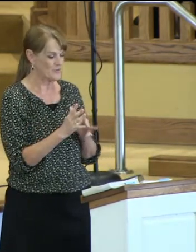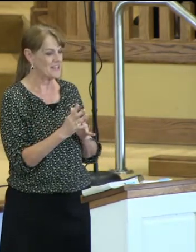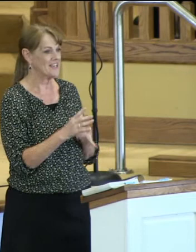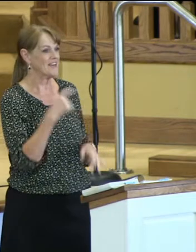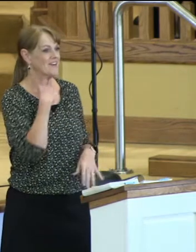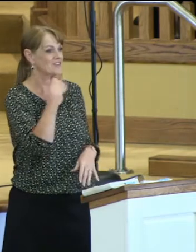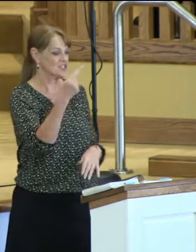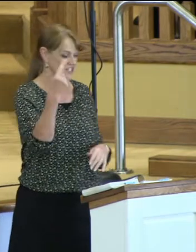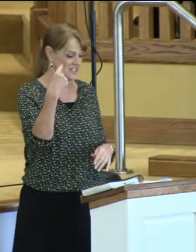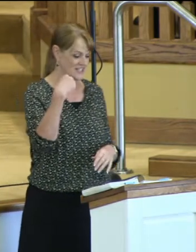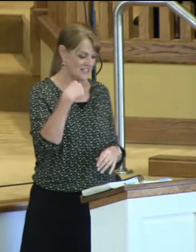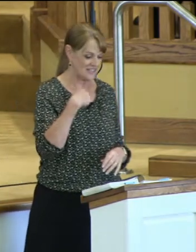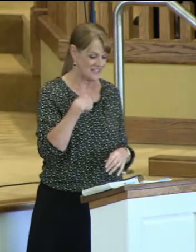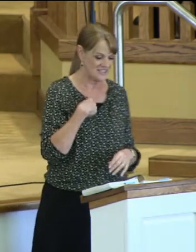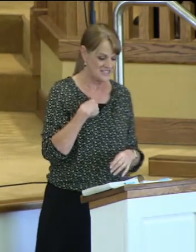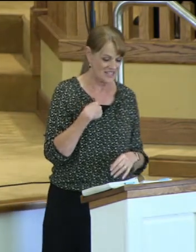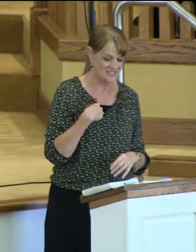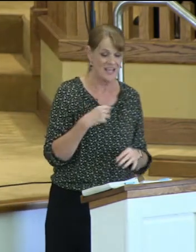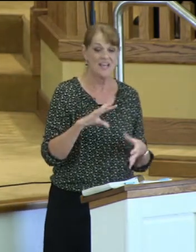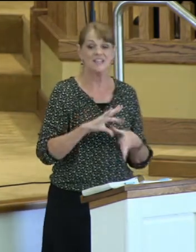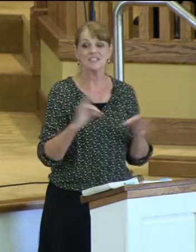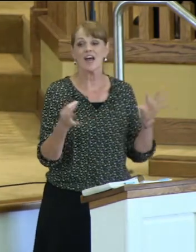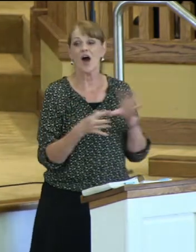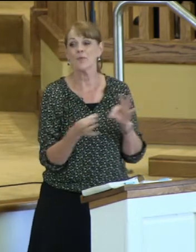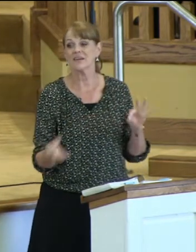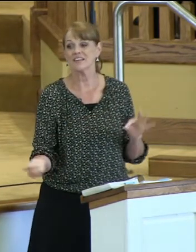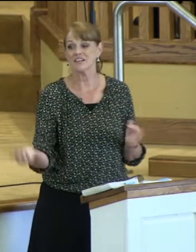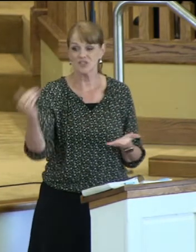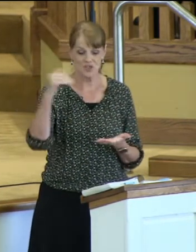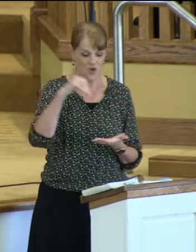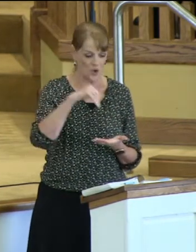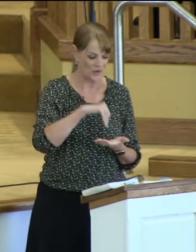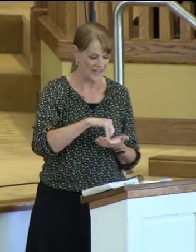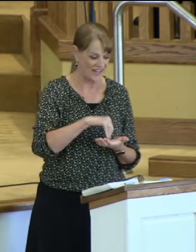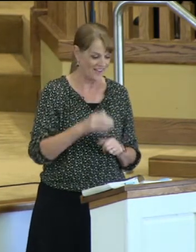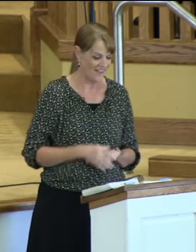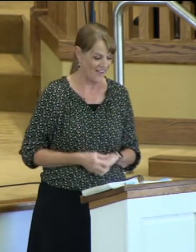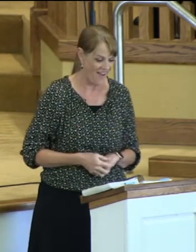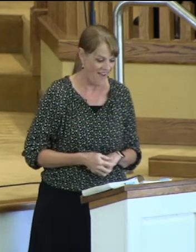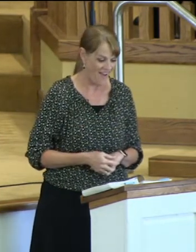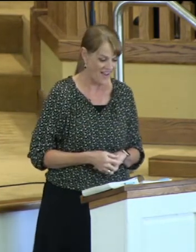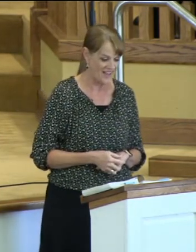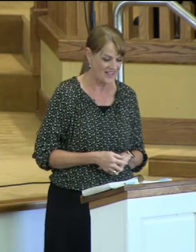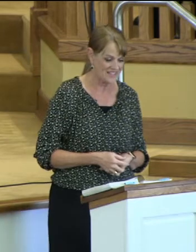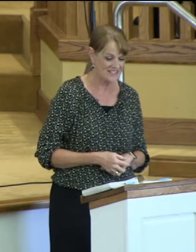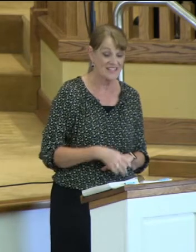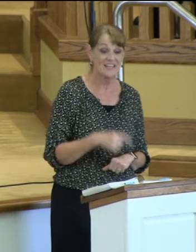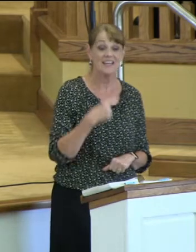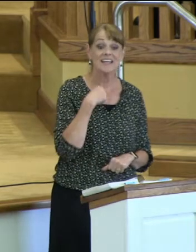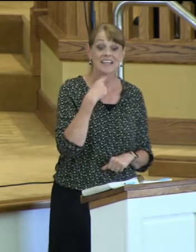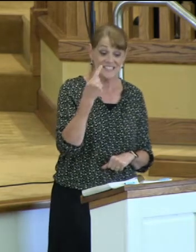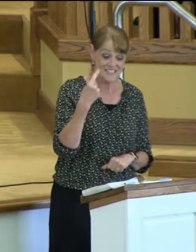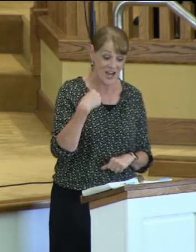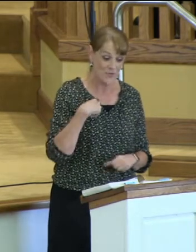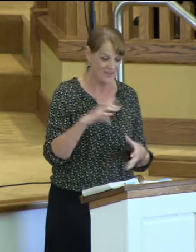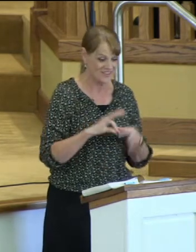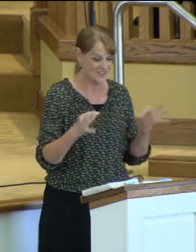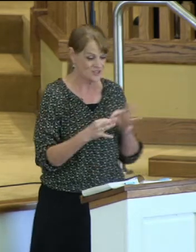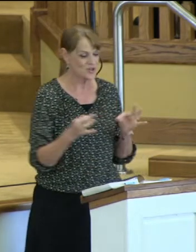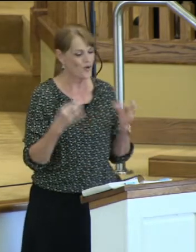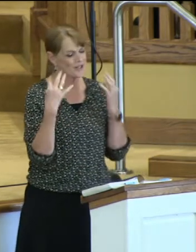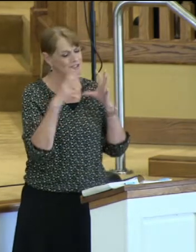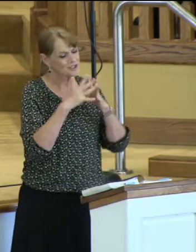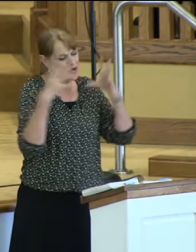tell me of Jesus, tell me the story again, tell me